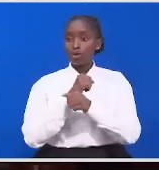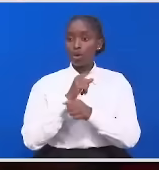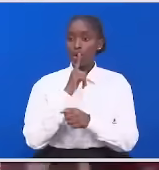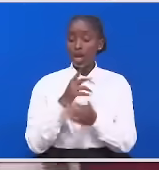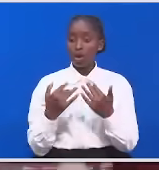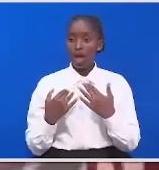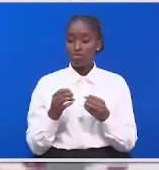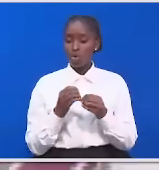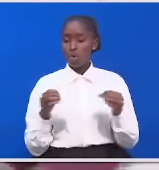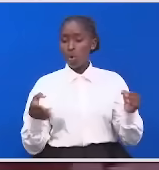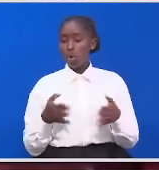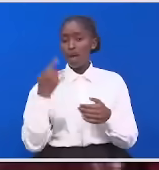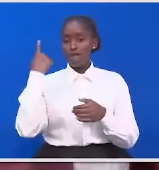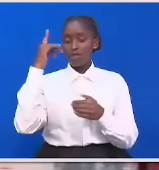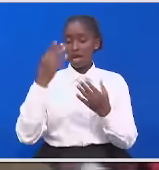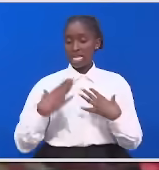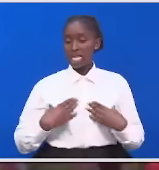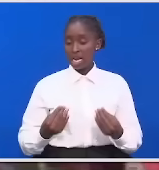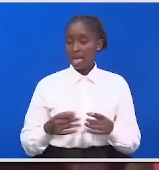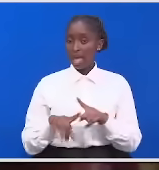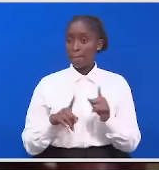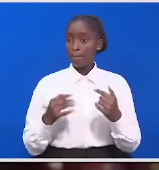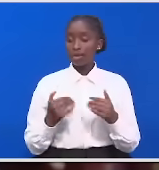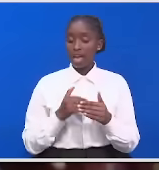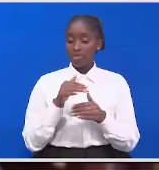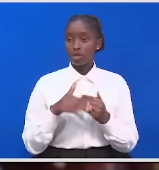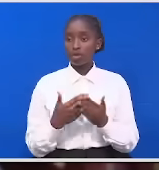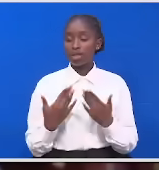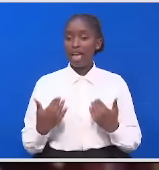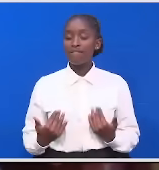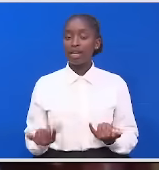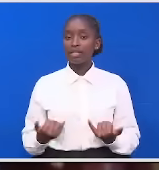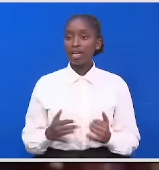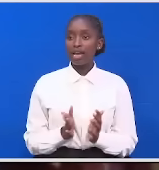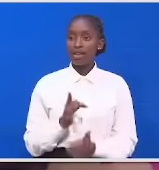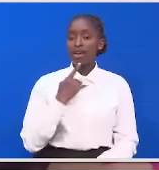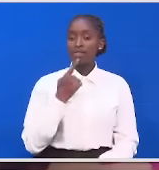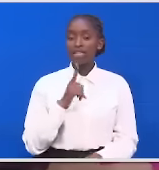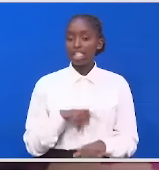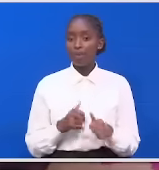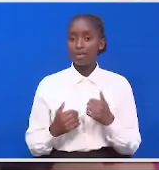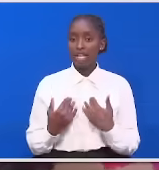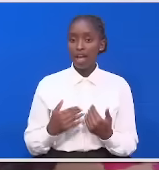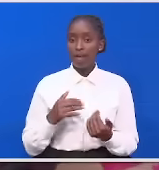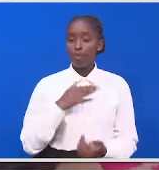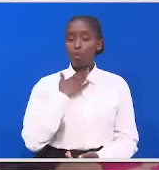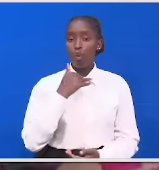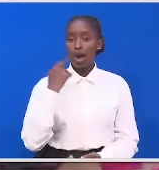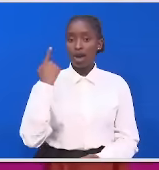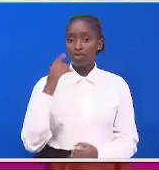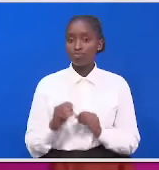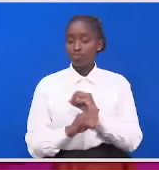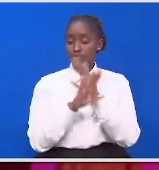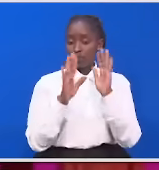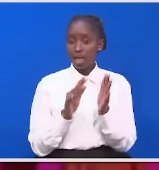long road of recovery. Yet amid the horror, he tries to cling to the moments of clarity. This was